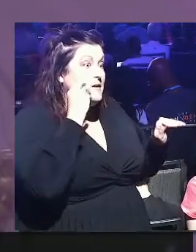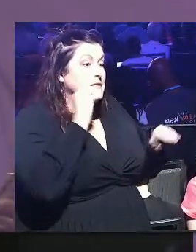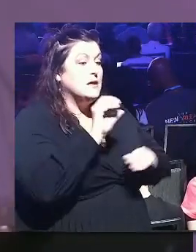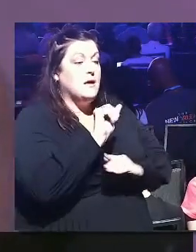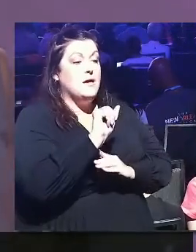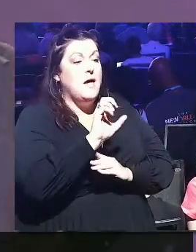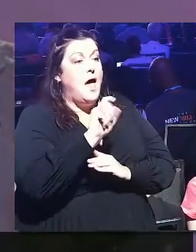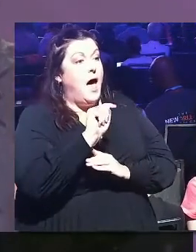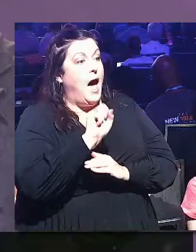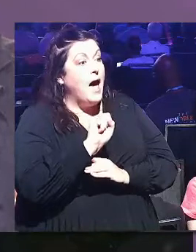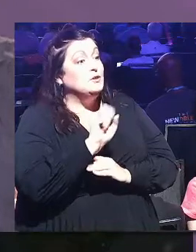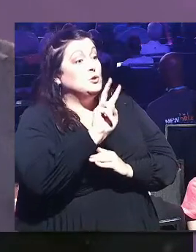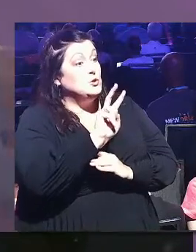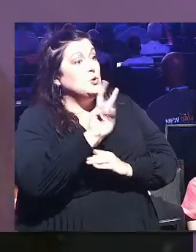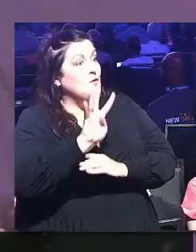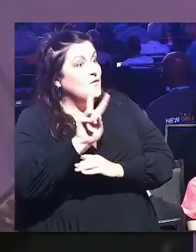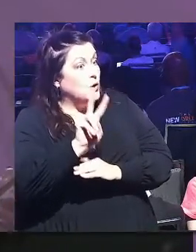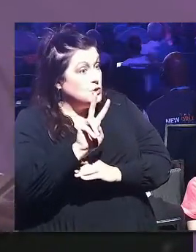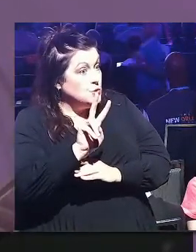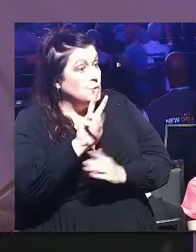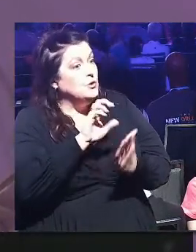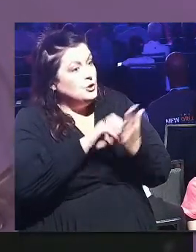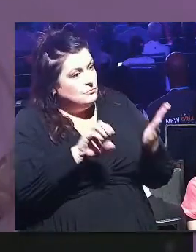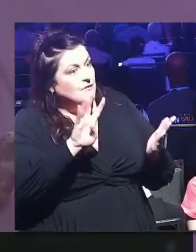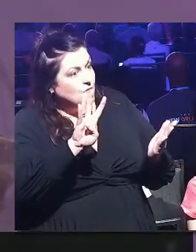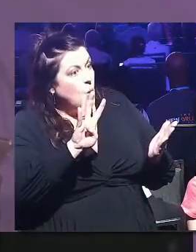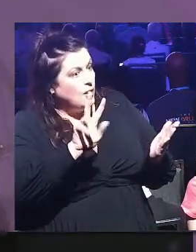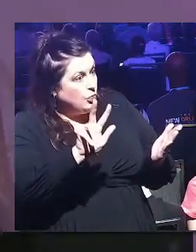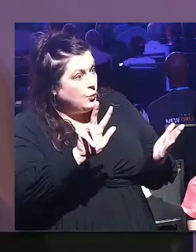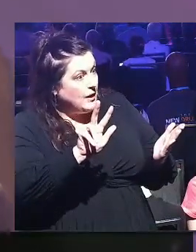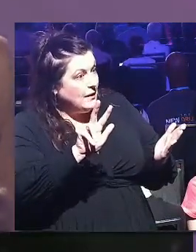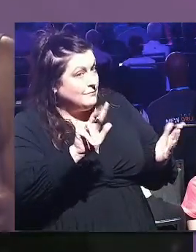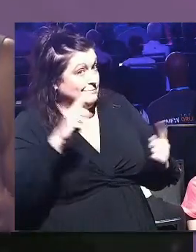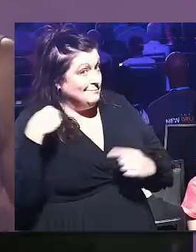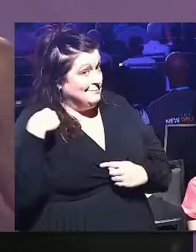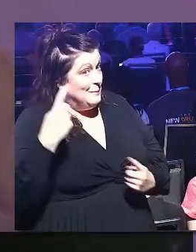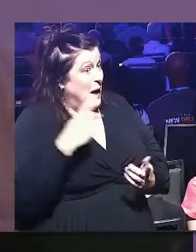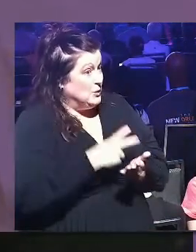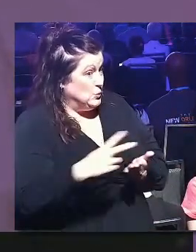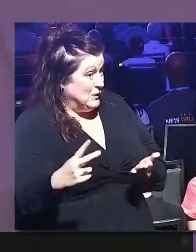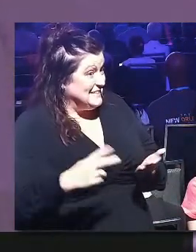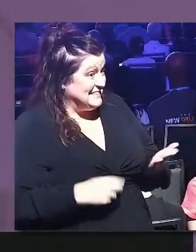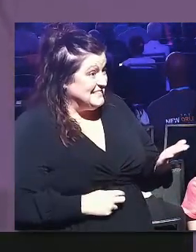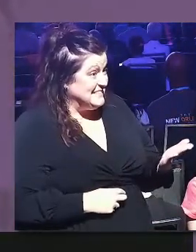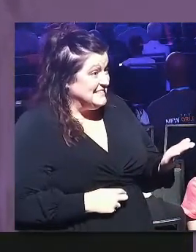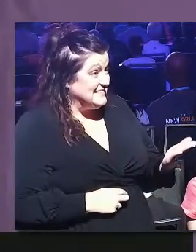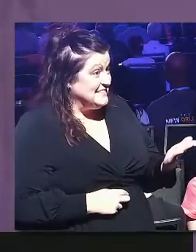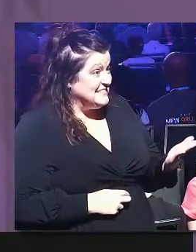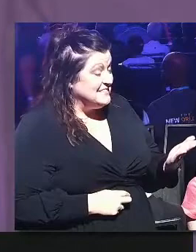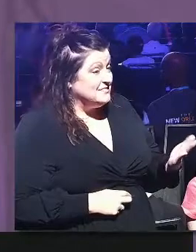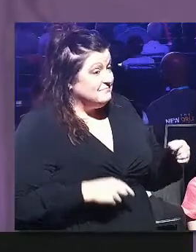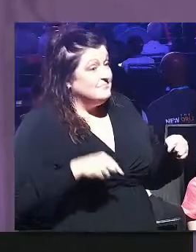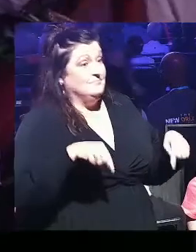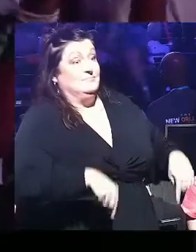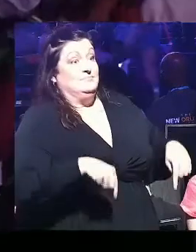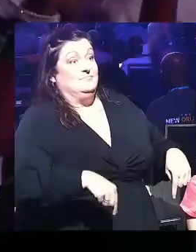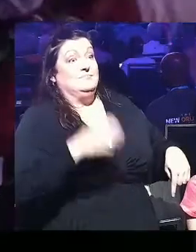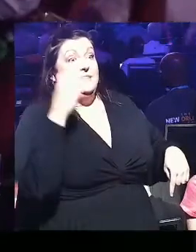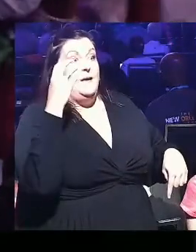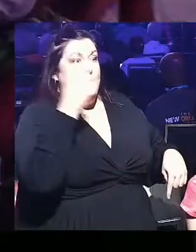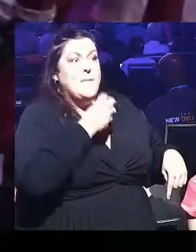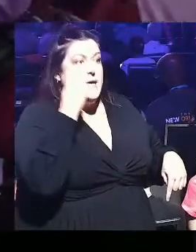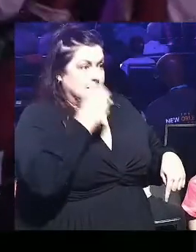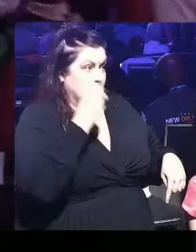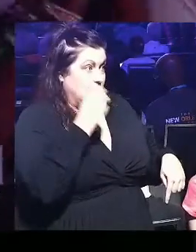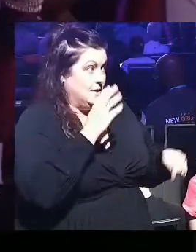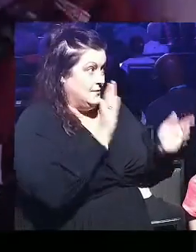Acts 2:42 and 43 these past 2 weeks. It has been